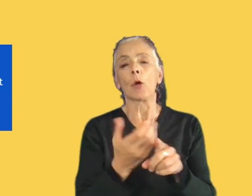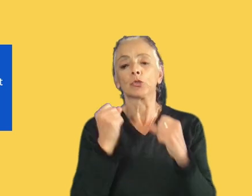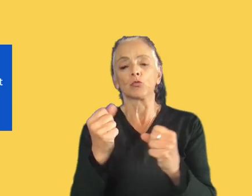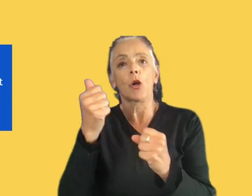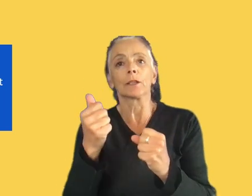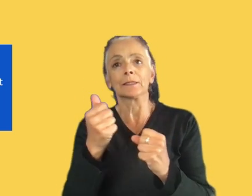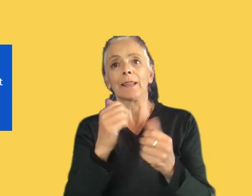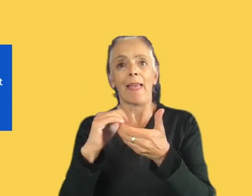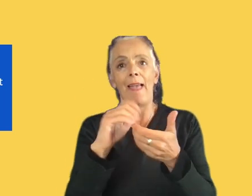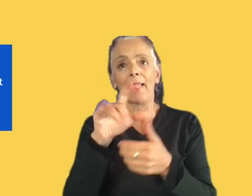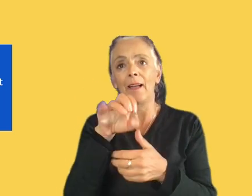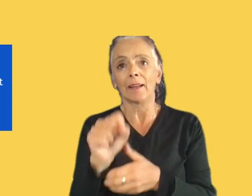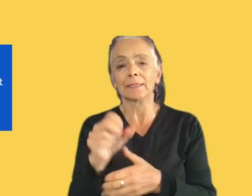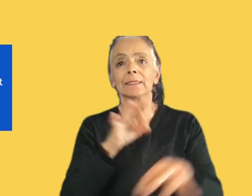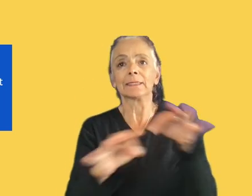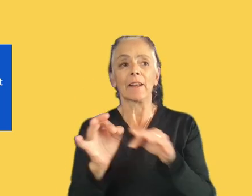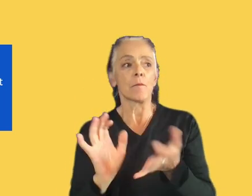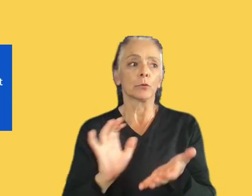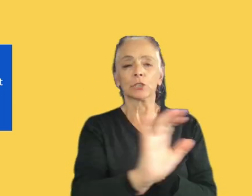them away through suspicion and hate.